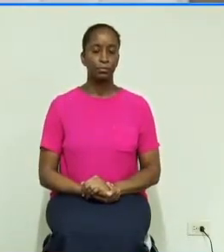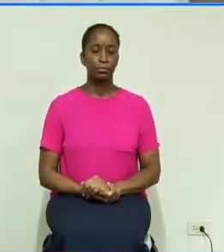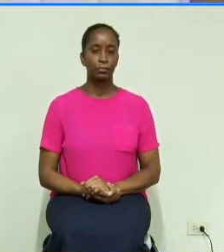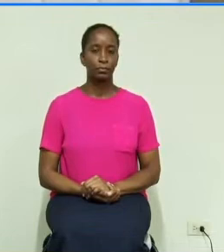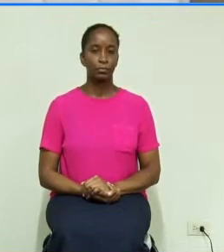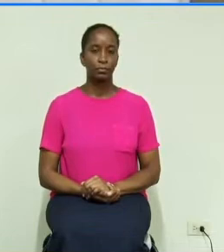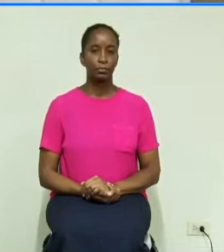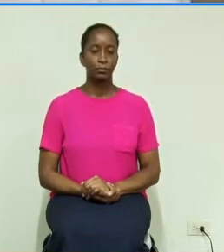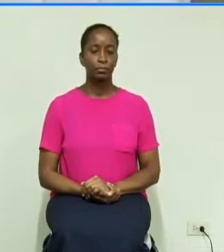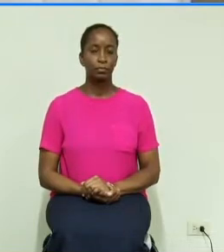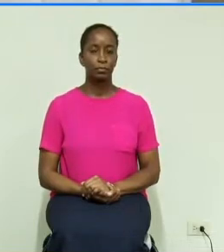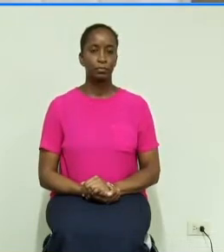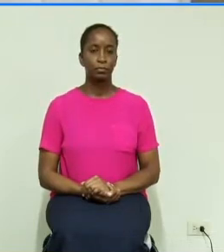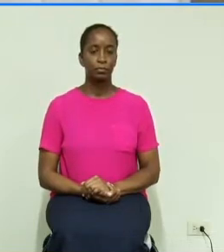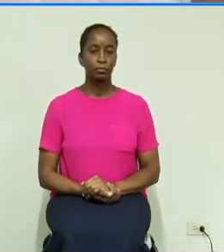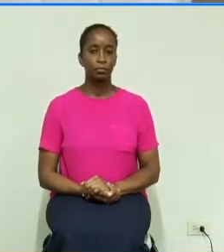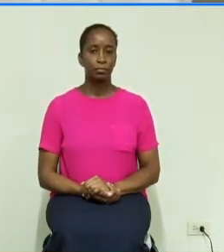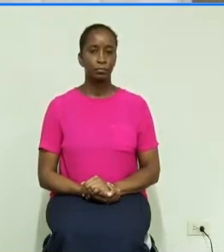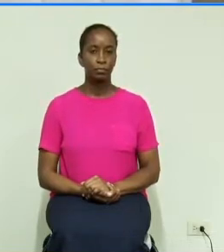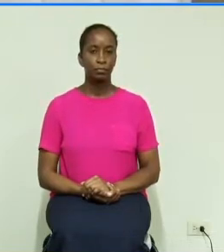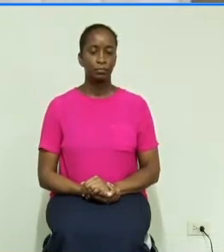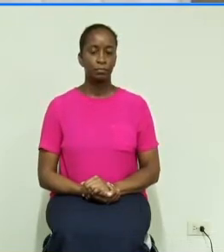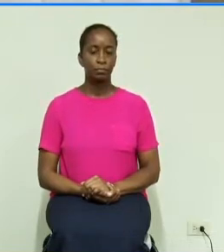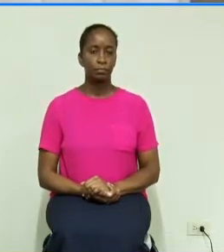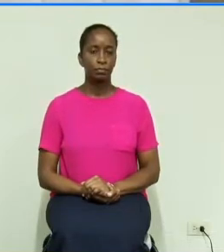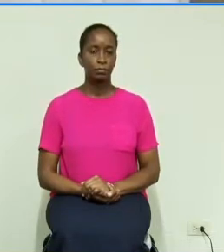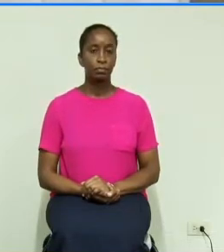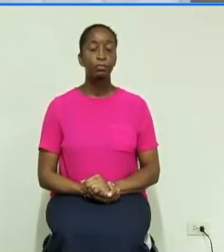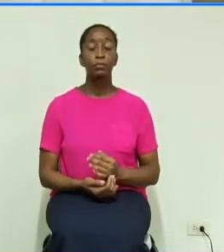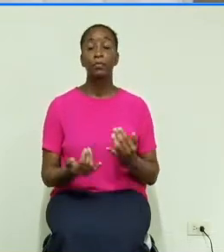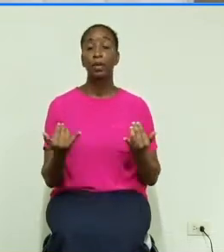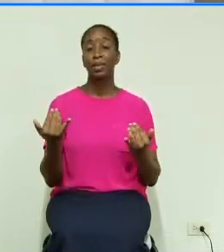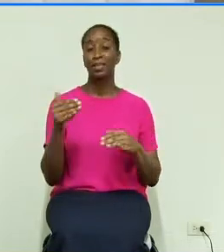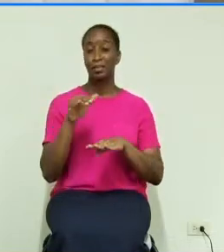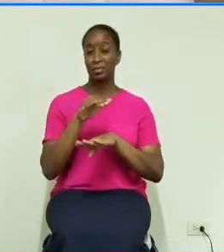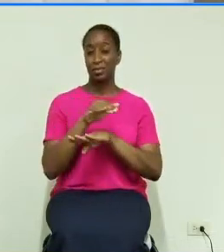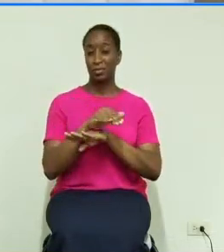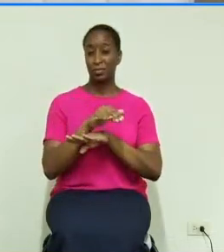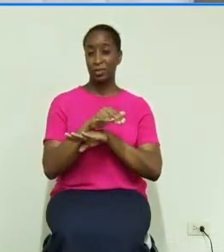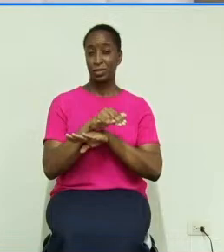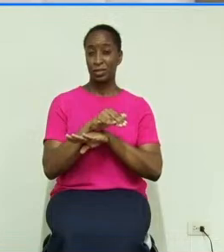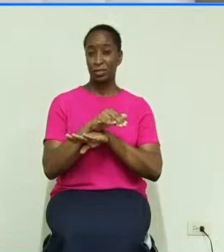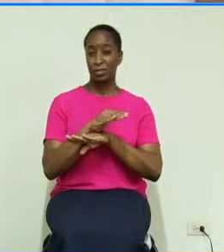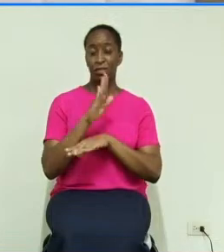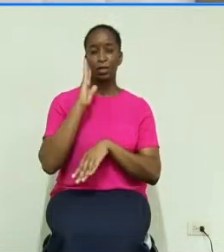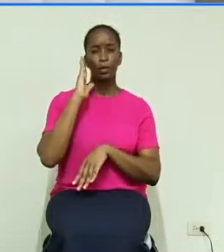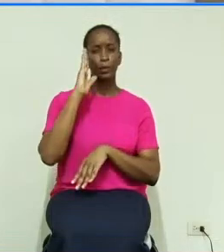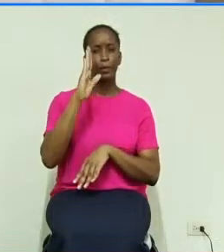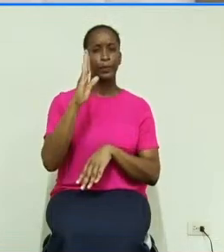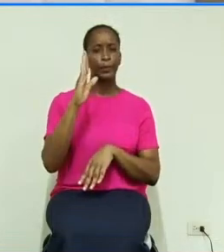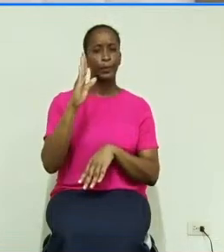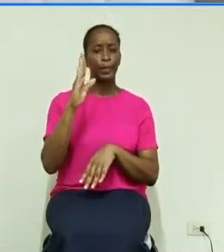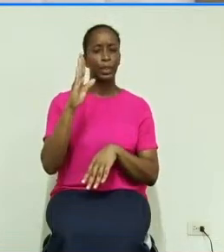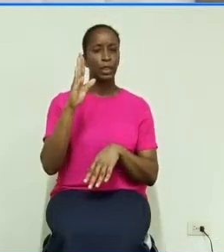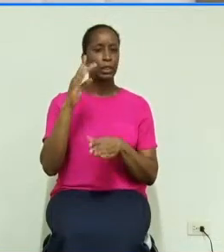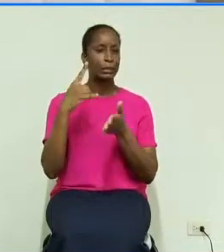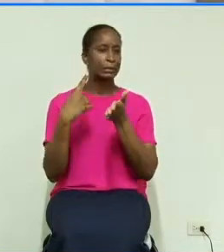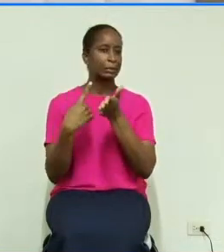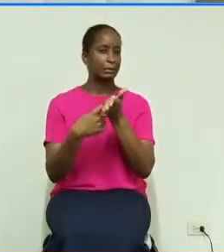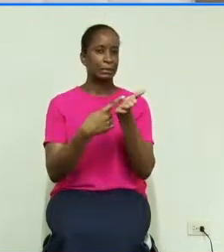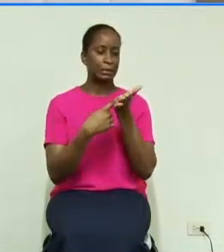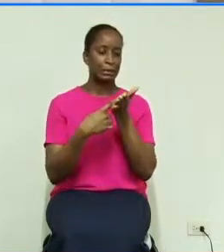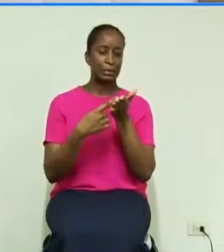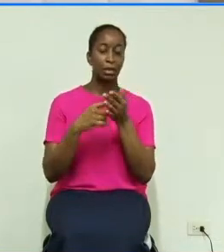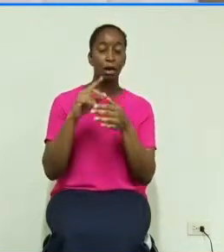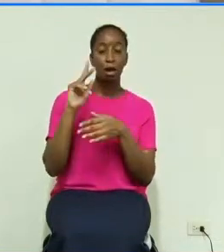So you will be hearing during the course of the evening the expressions unicameral and bicameral, and just to